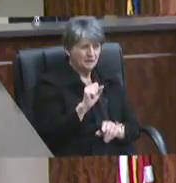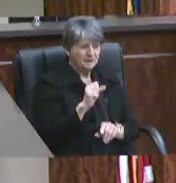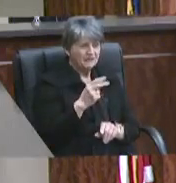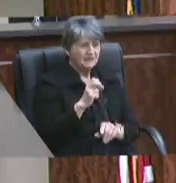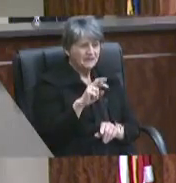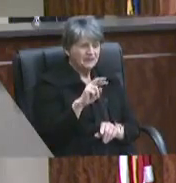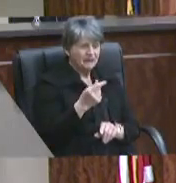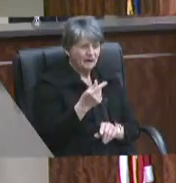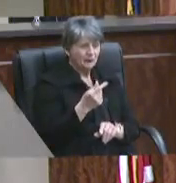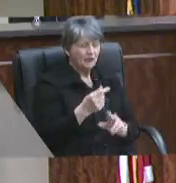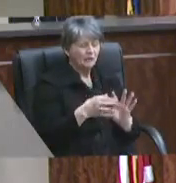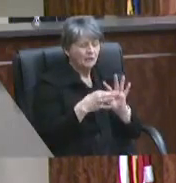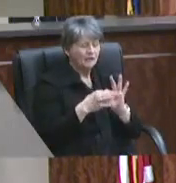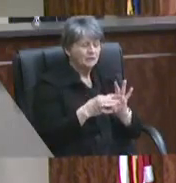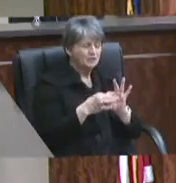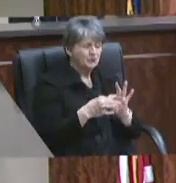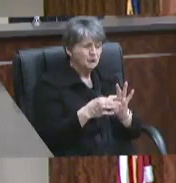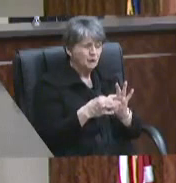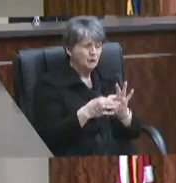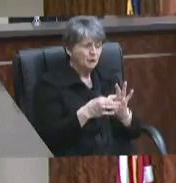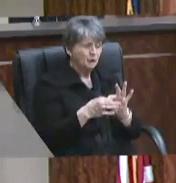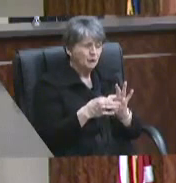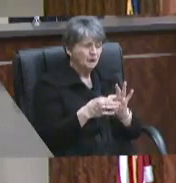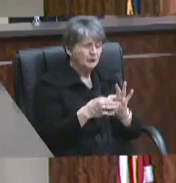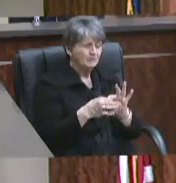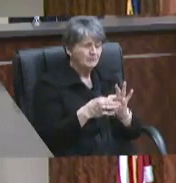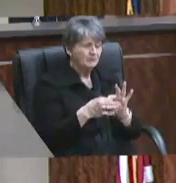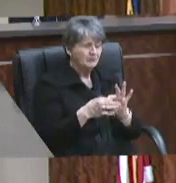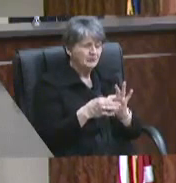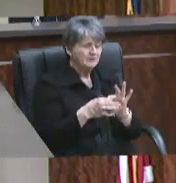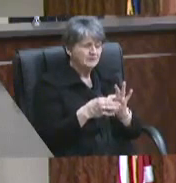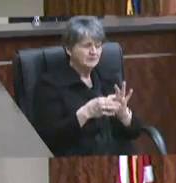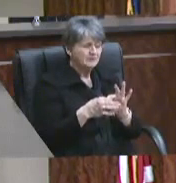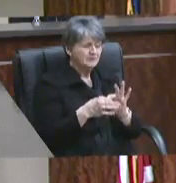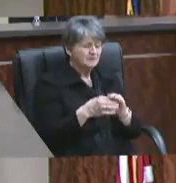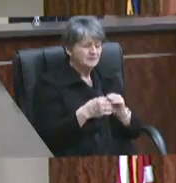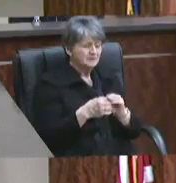24th in reference to the Pure